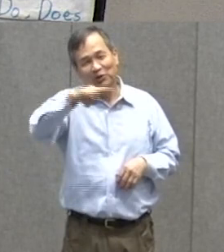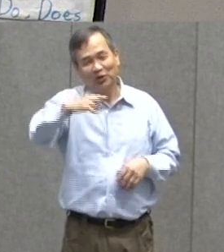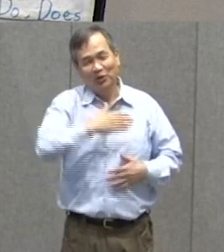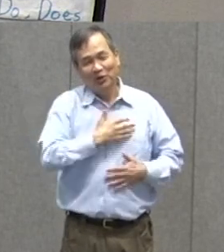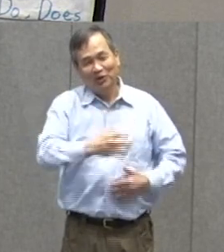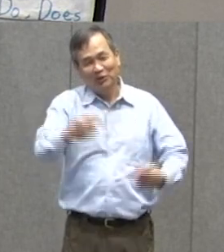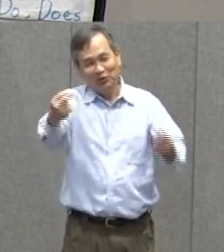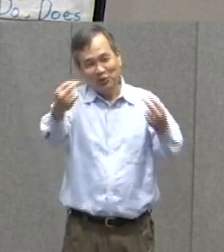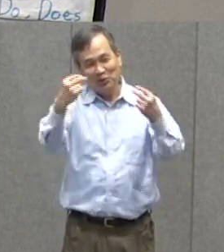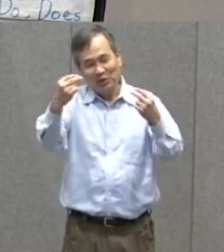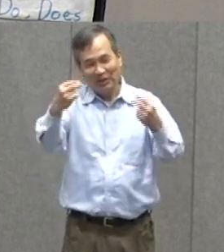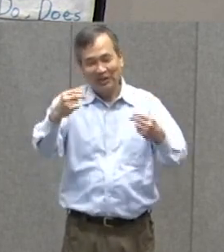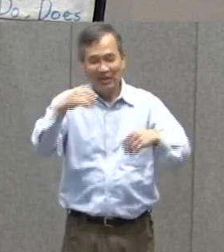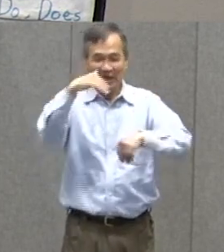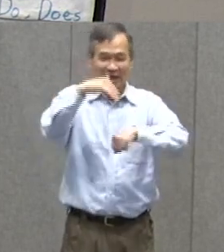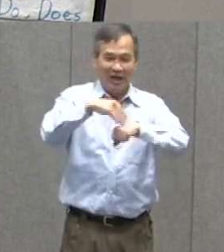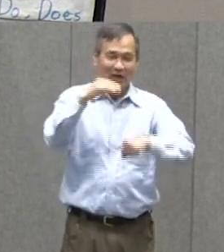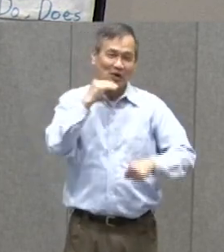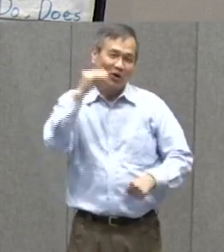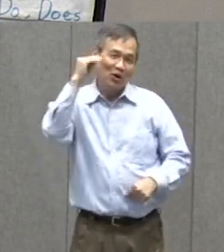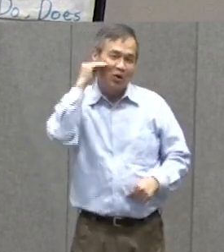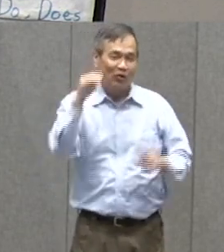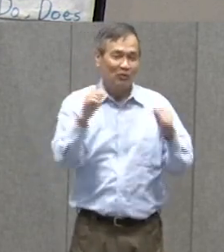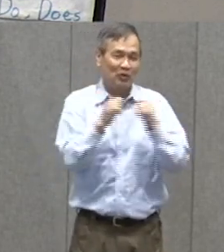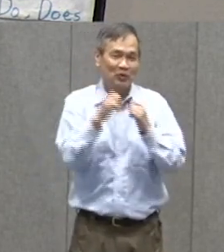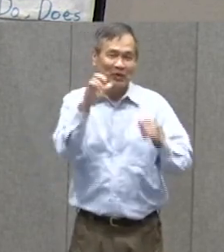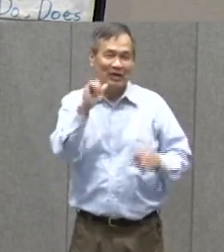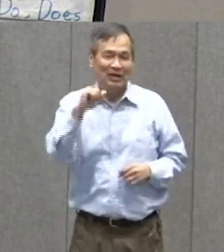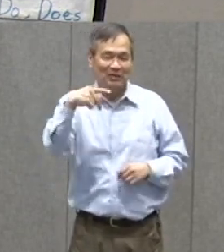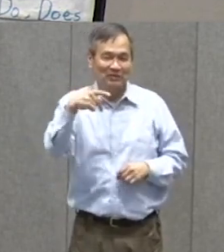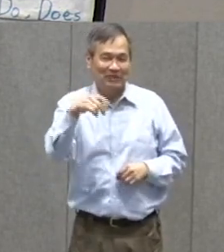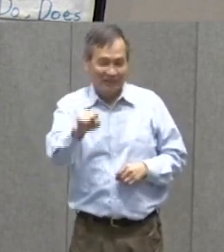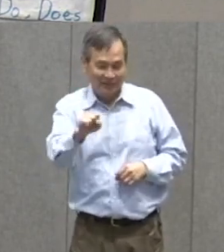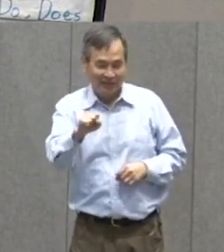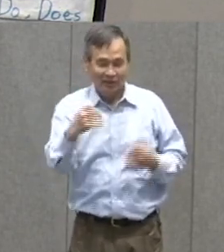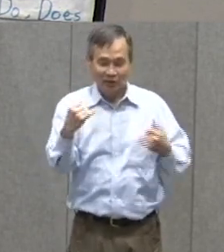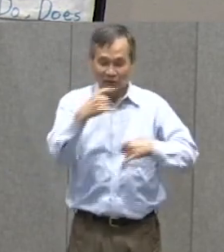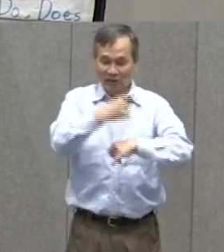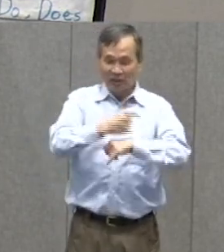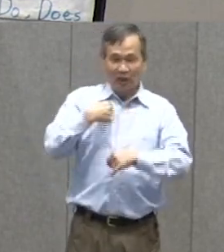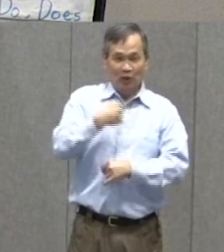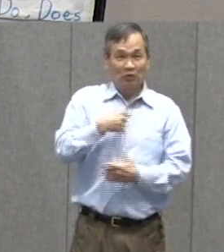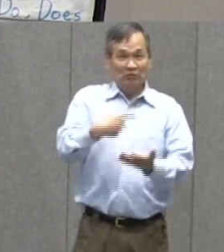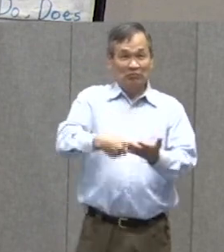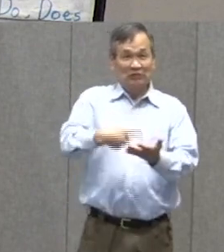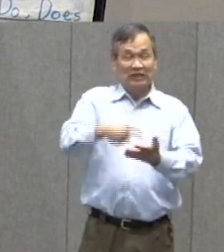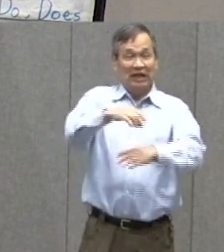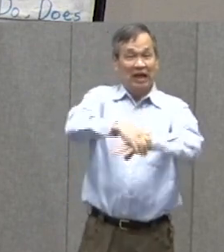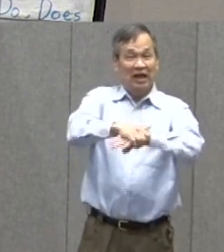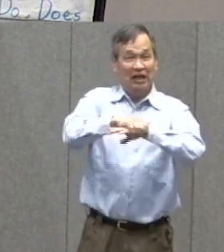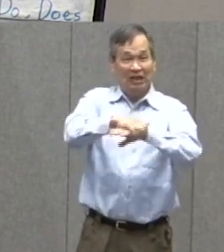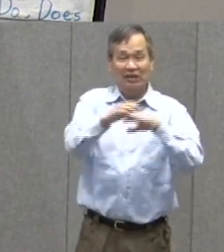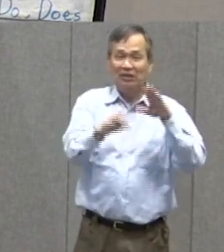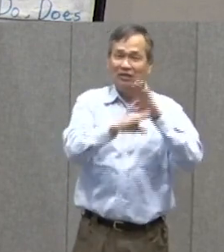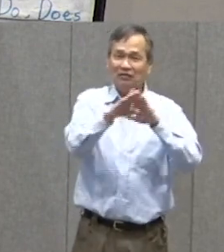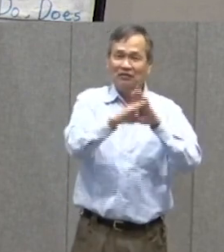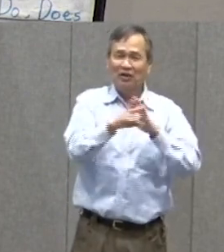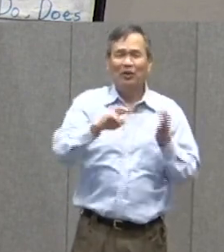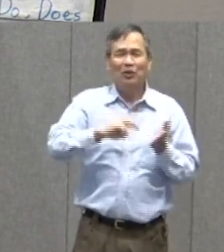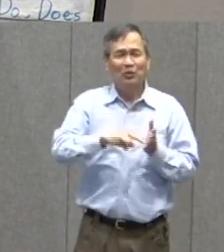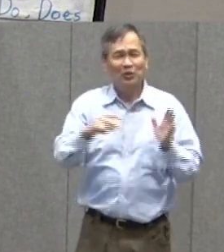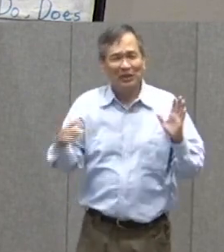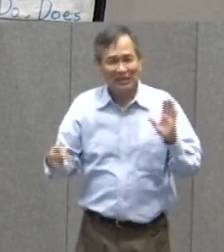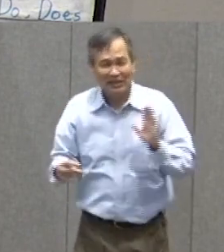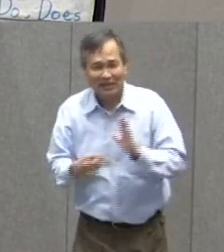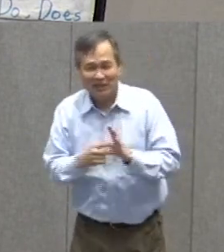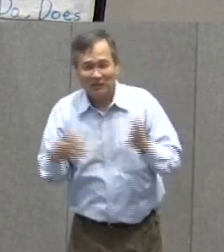this episode of At Home with APS. This episode will be about English language development. So what is that? What is